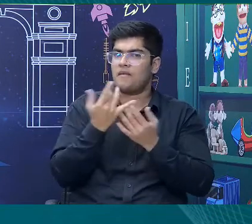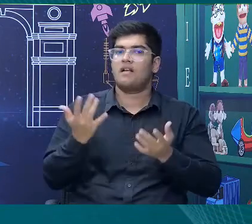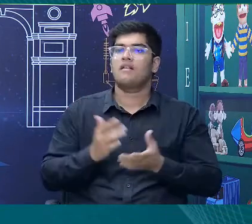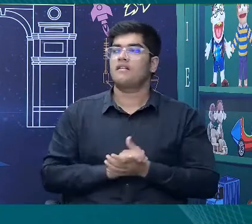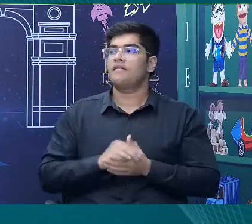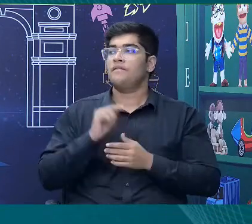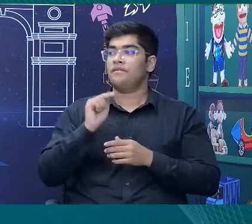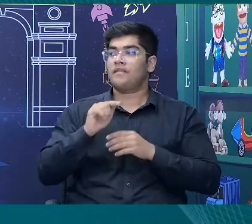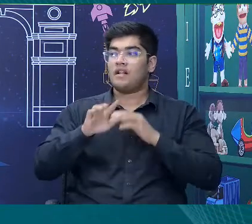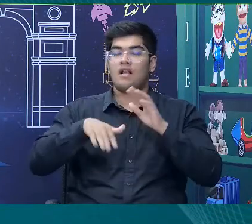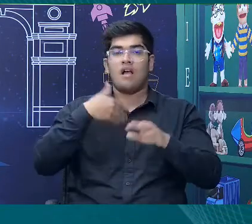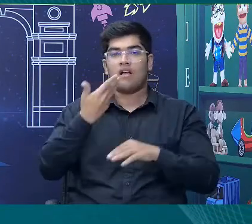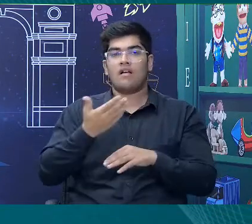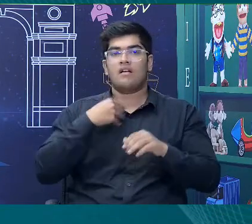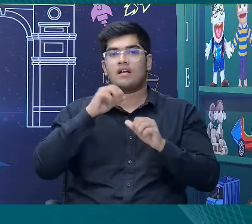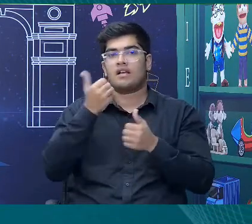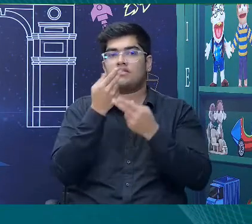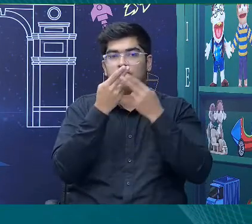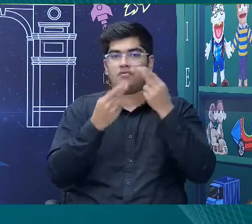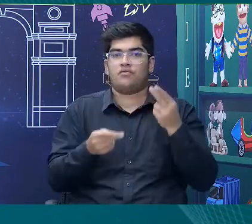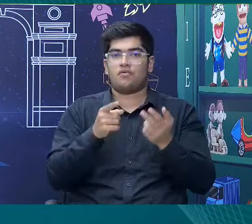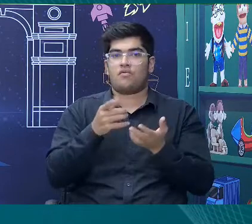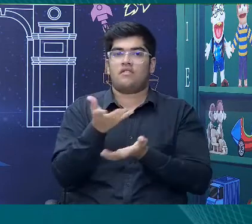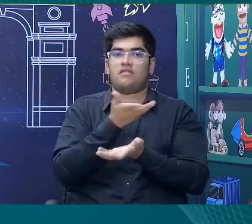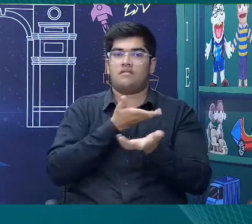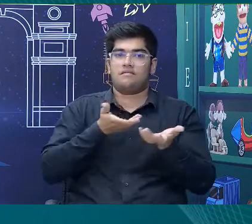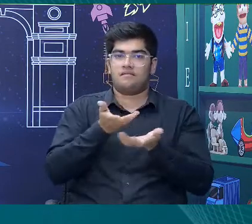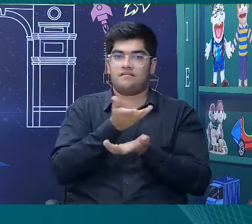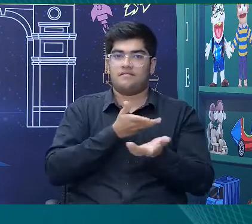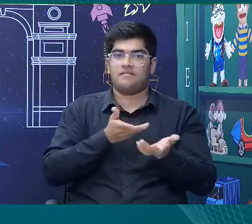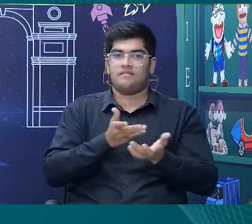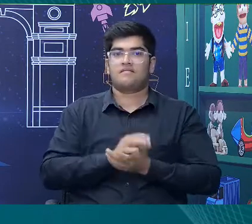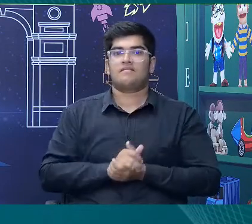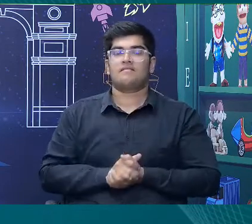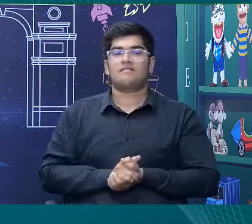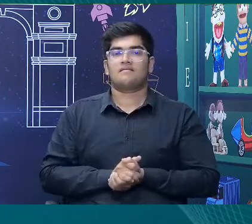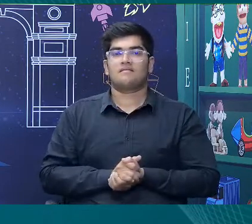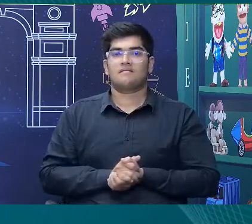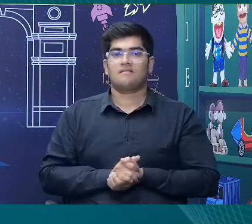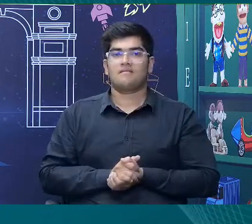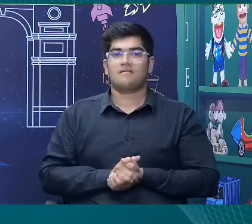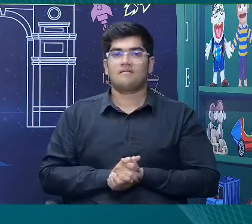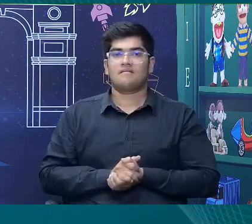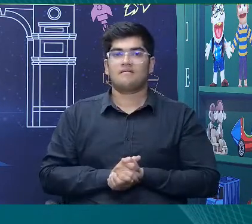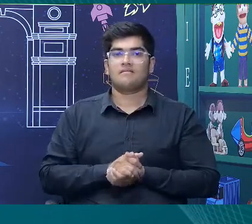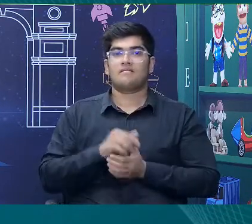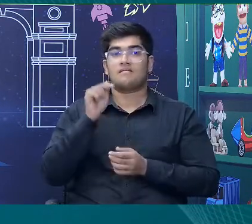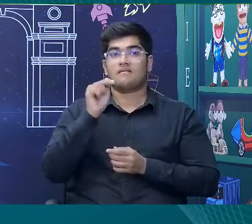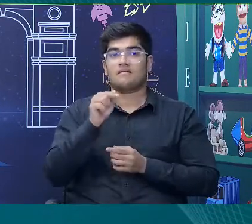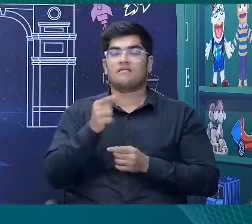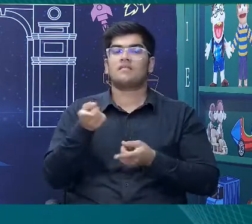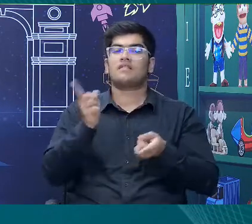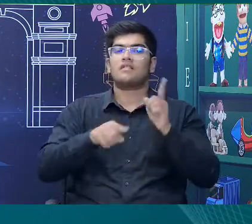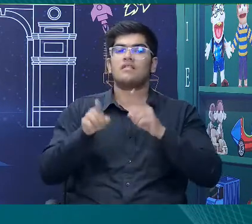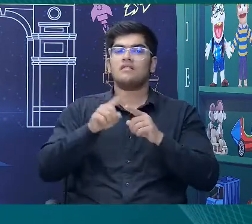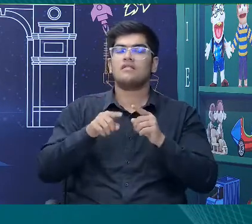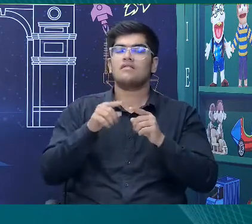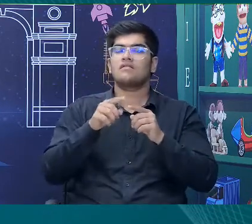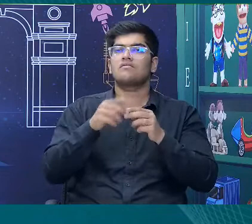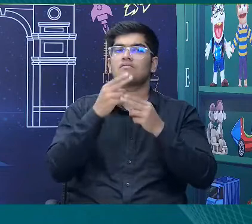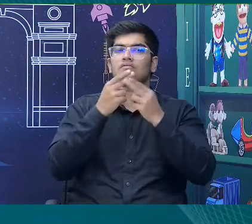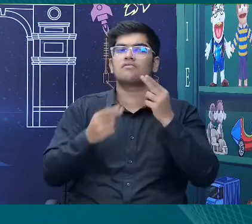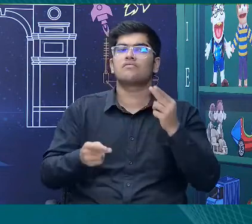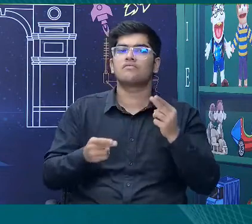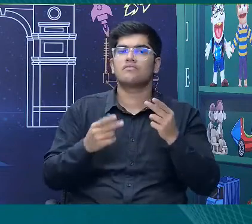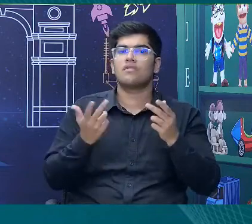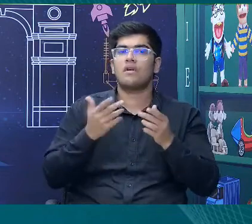After which we can come to the story that we have today. Yes. So the setting of our story is, it takes place